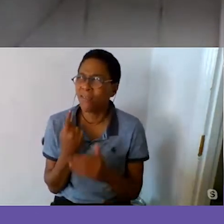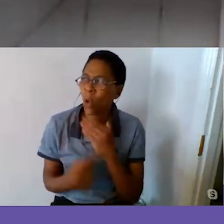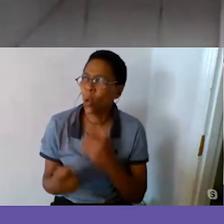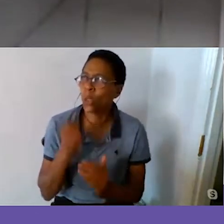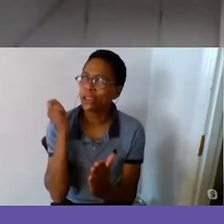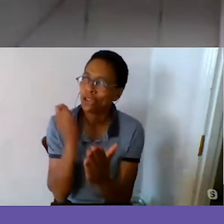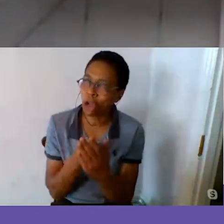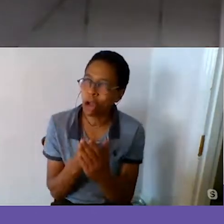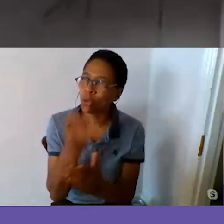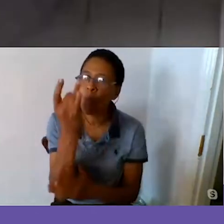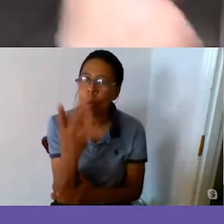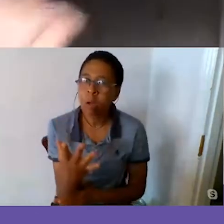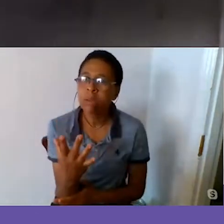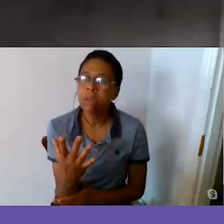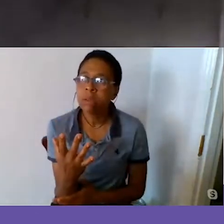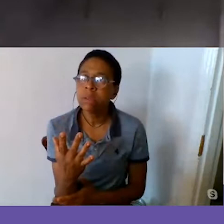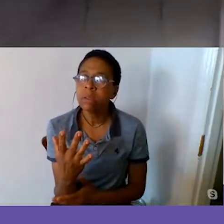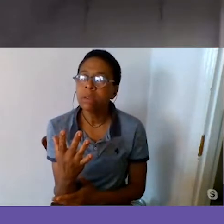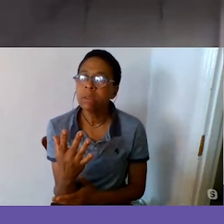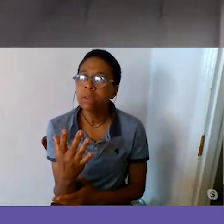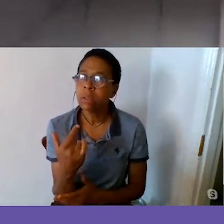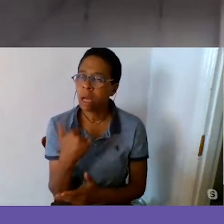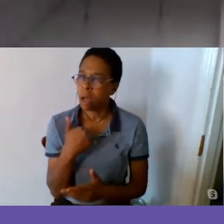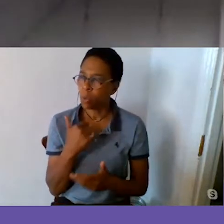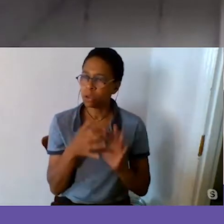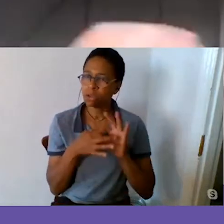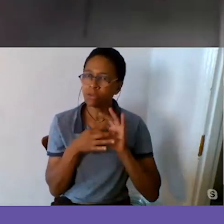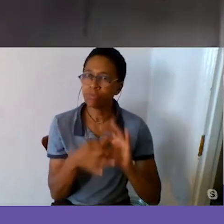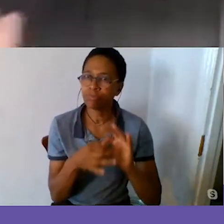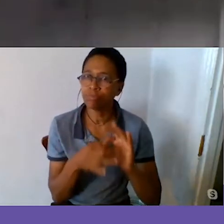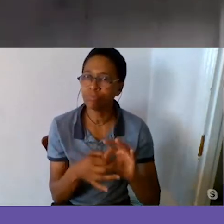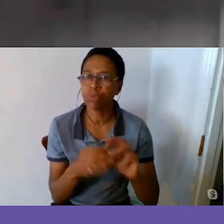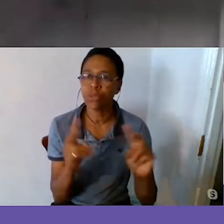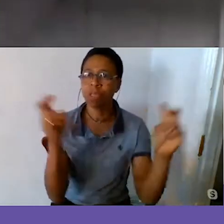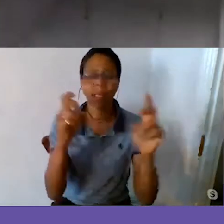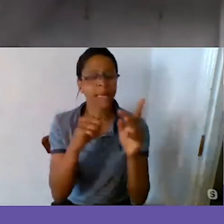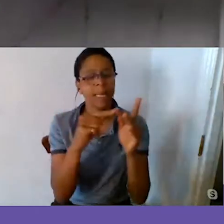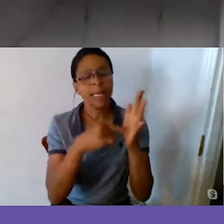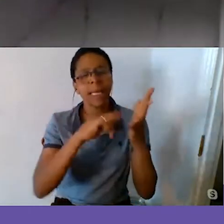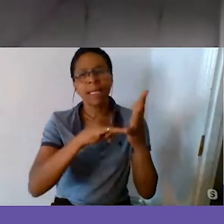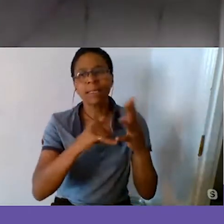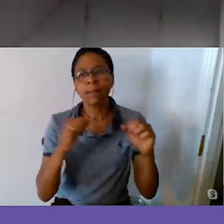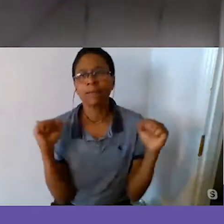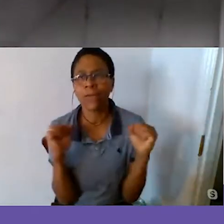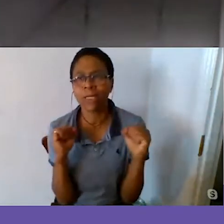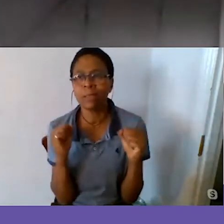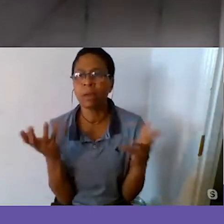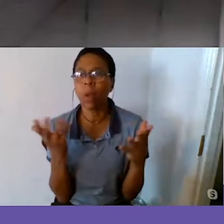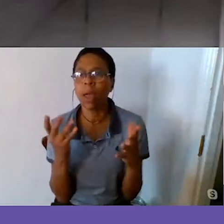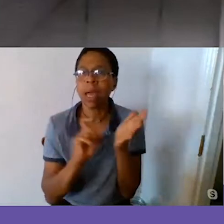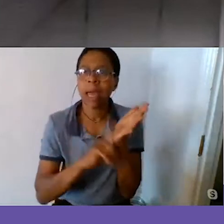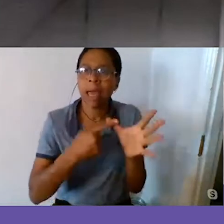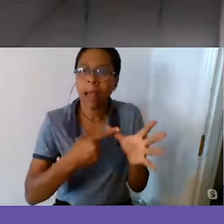event once with when I was collaborating with It's Freezing in LA, it was a climate migration event. But otherwise I always